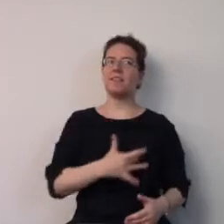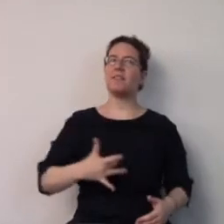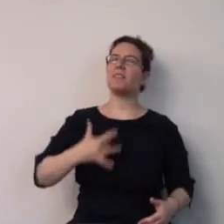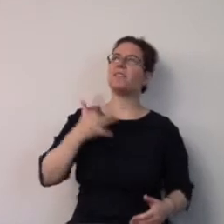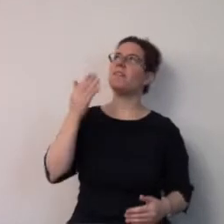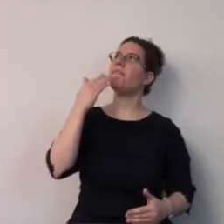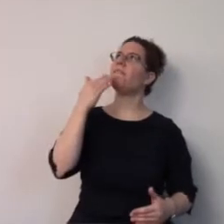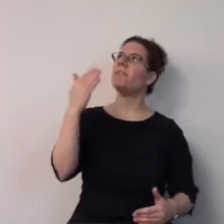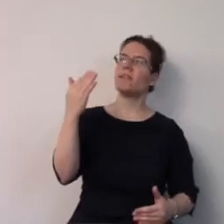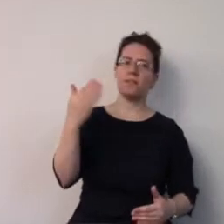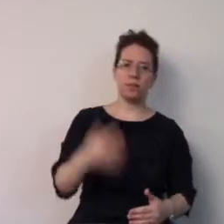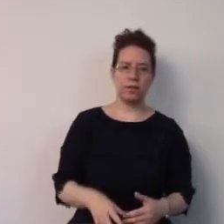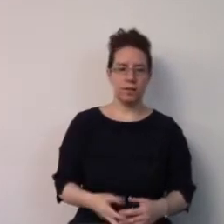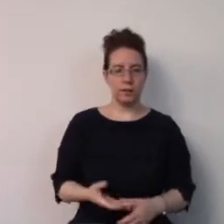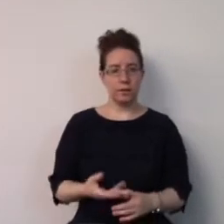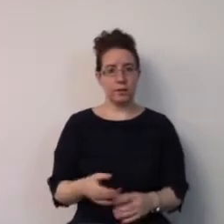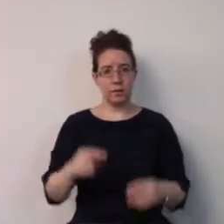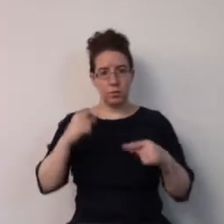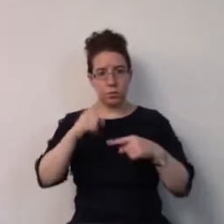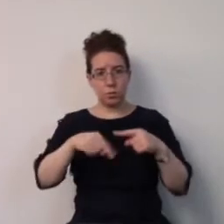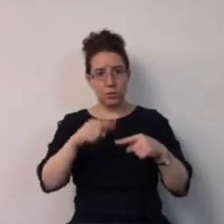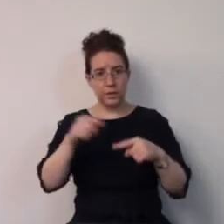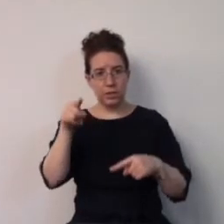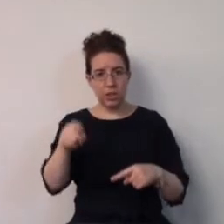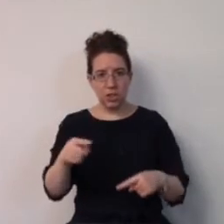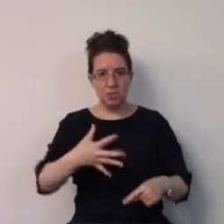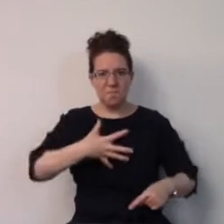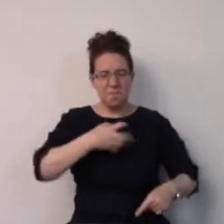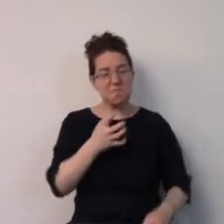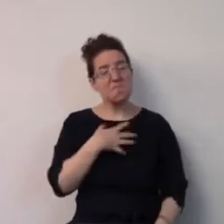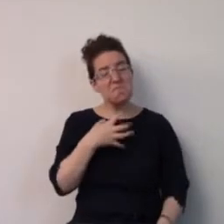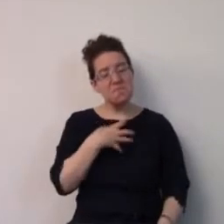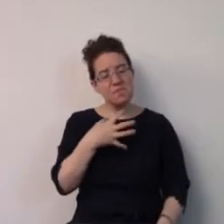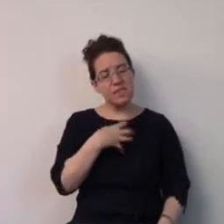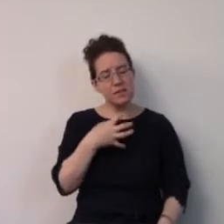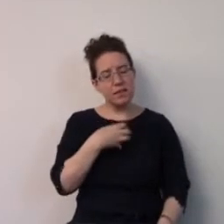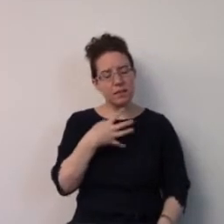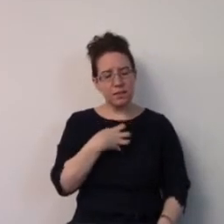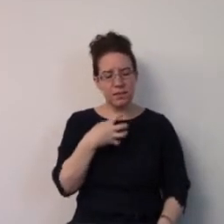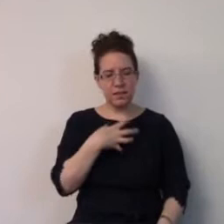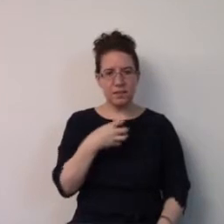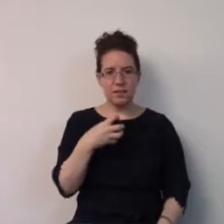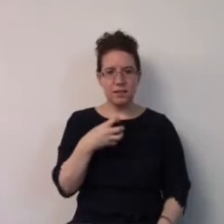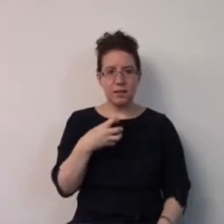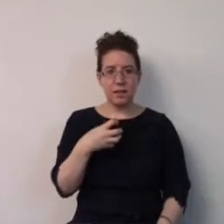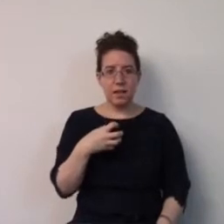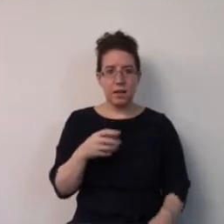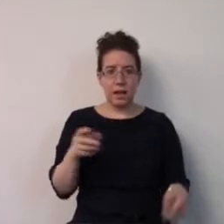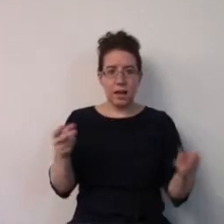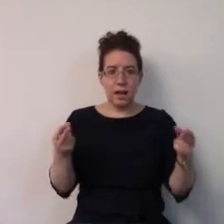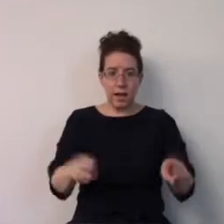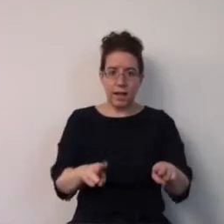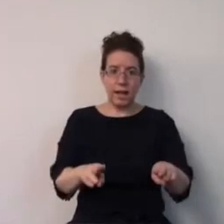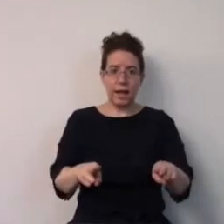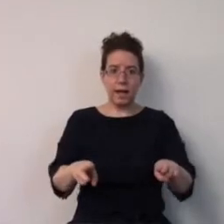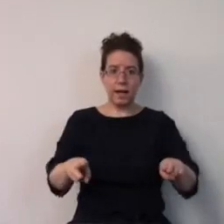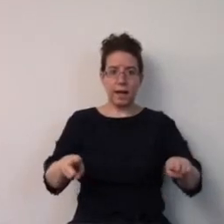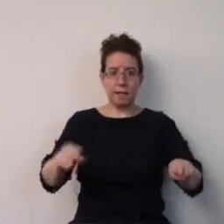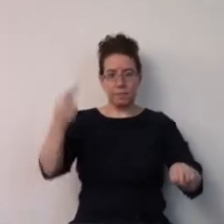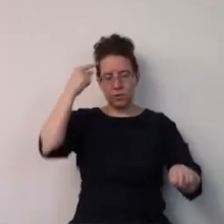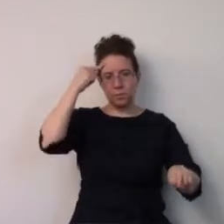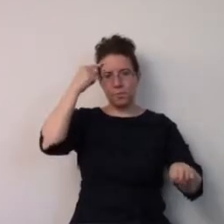be blinders going over your mind and your eyes, and you're going to be deceived. Yes,